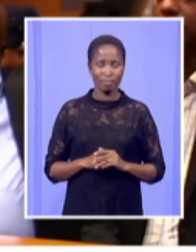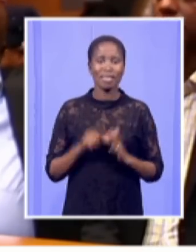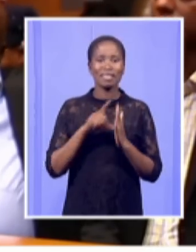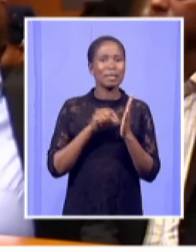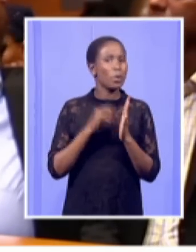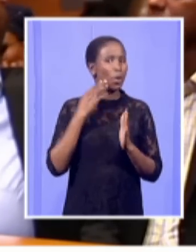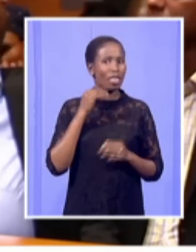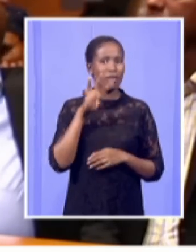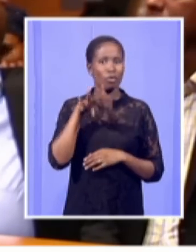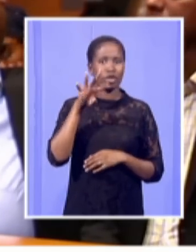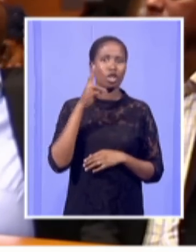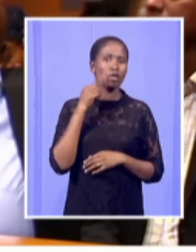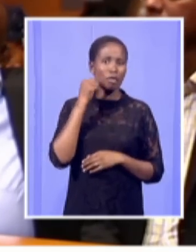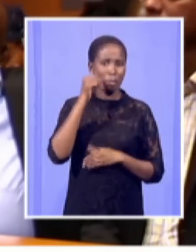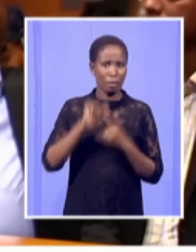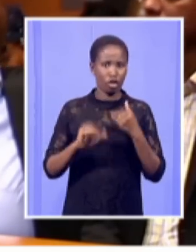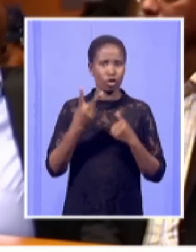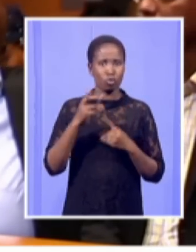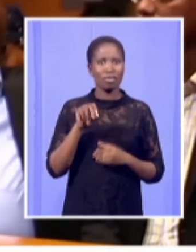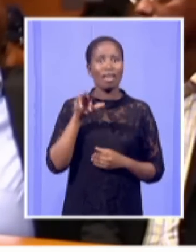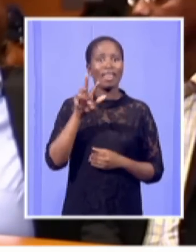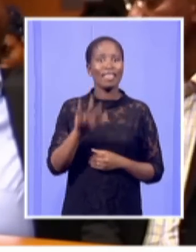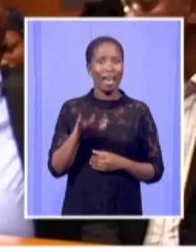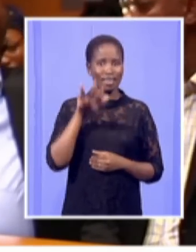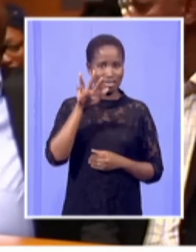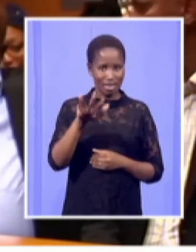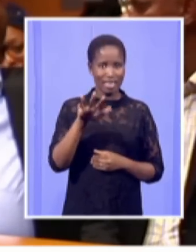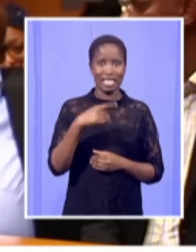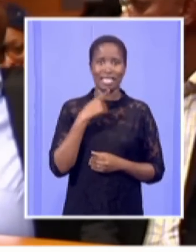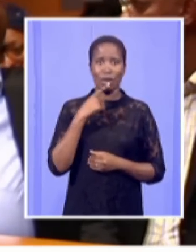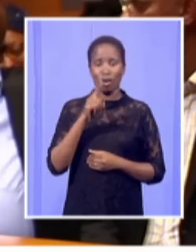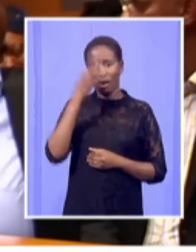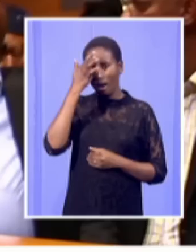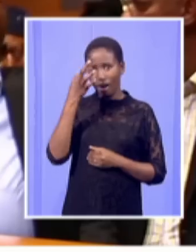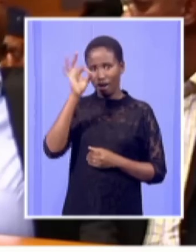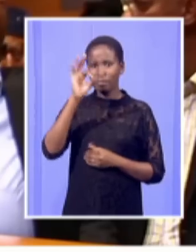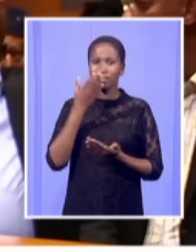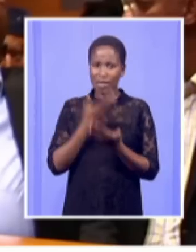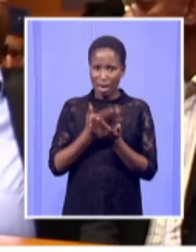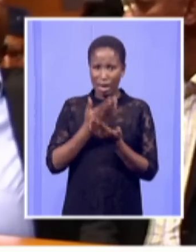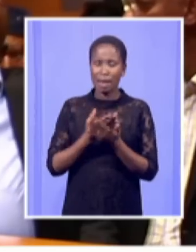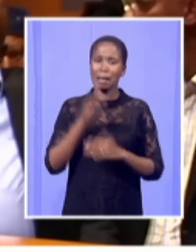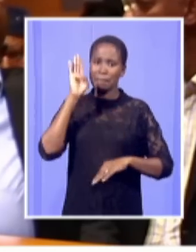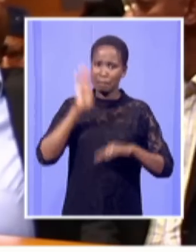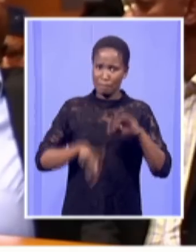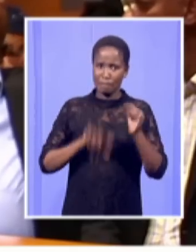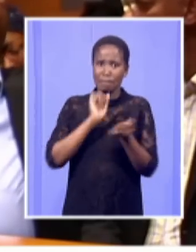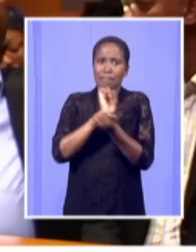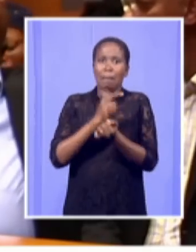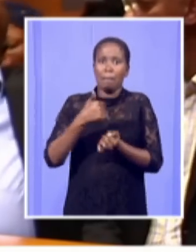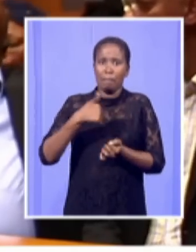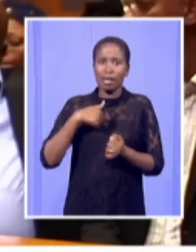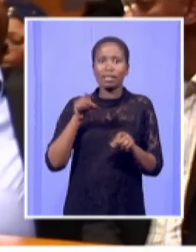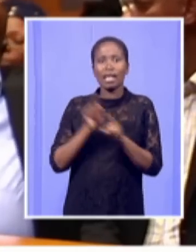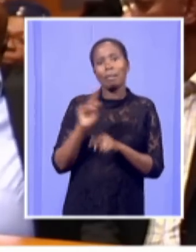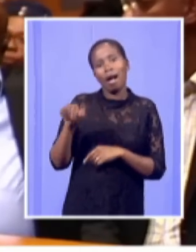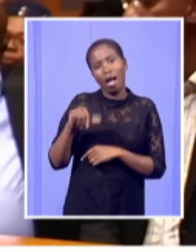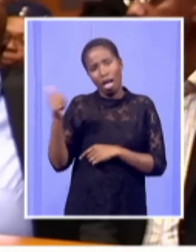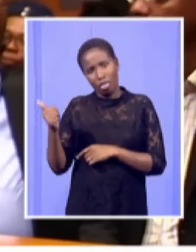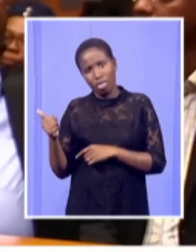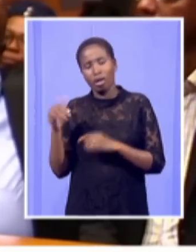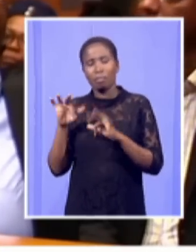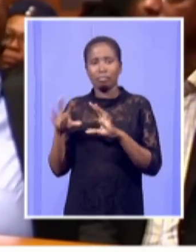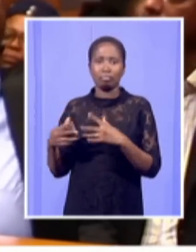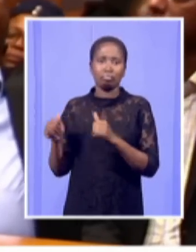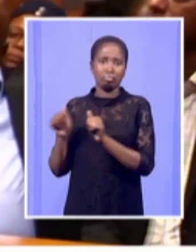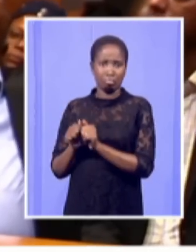November 2019 that it is the intention of the state to prosecute me and other directors of regiments Capital Pty Limited